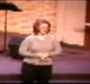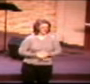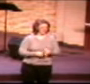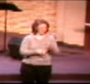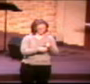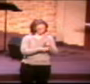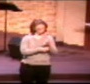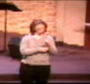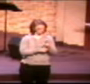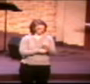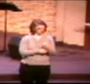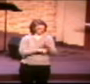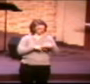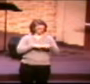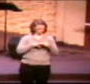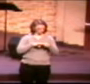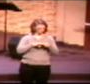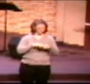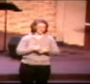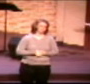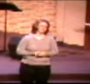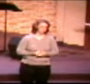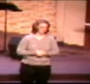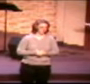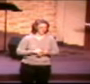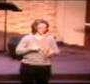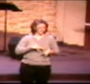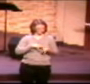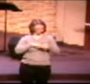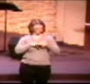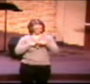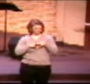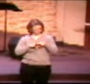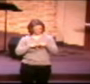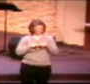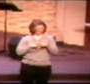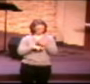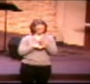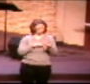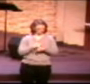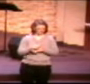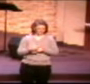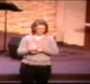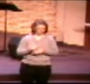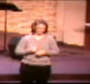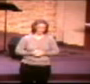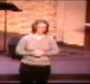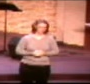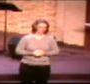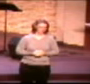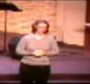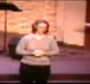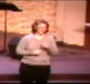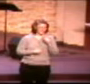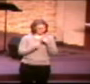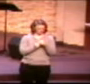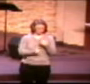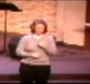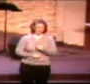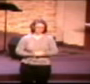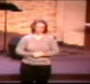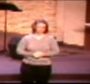you would take Robin's finger and place the ring on her hand and repeat after